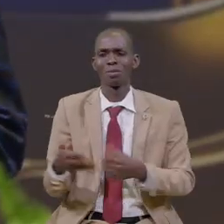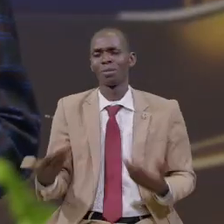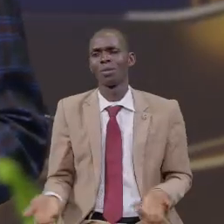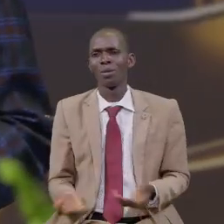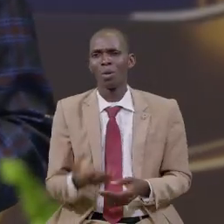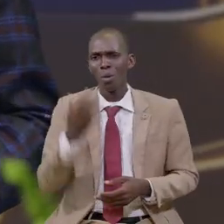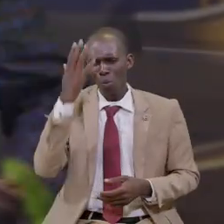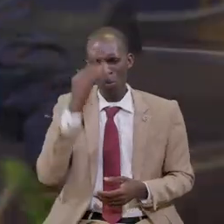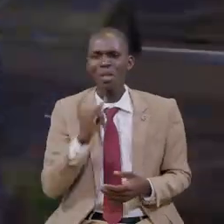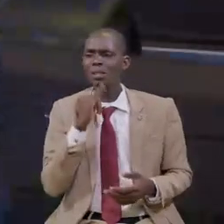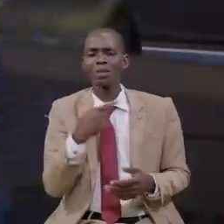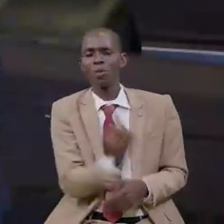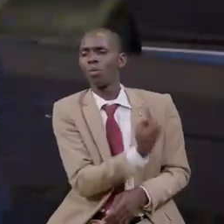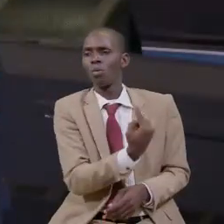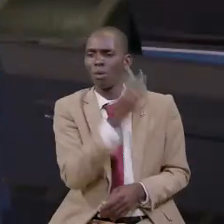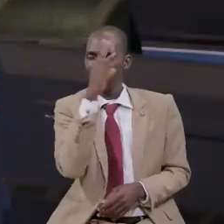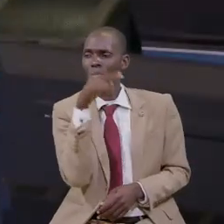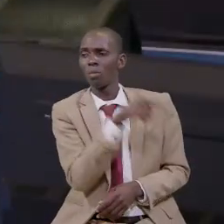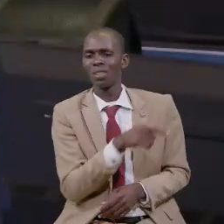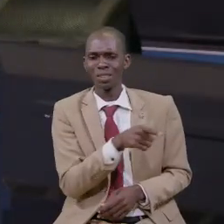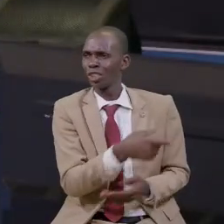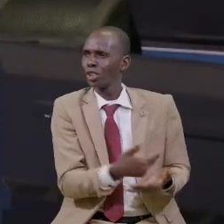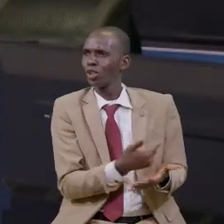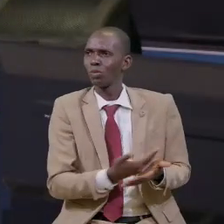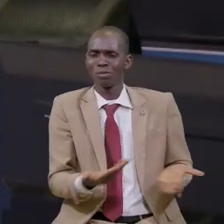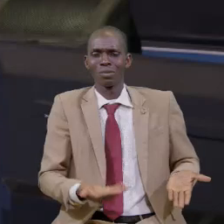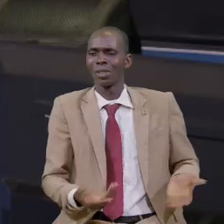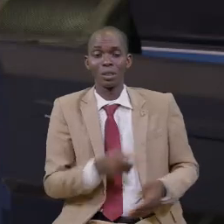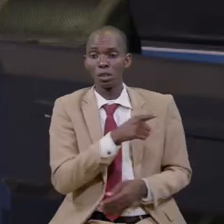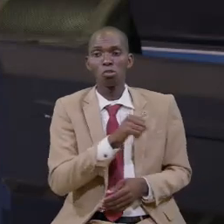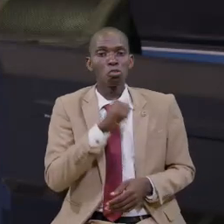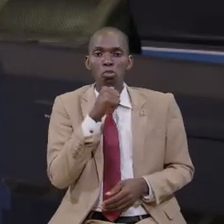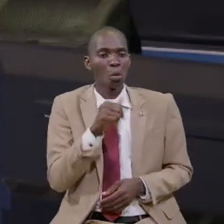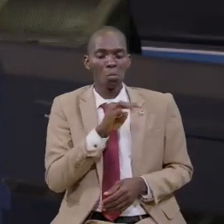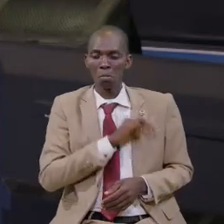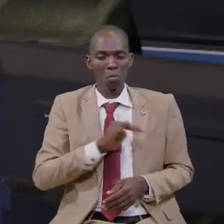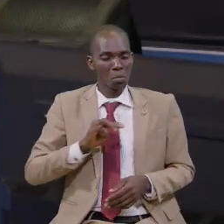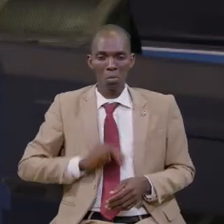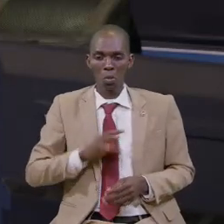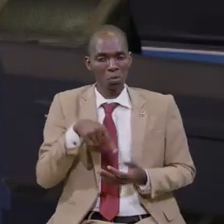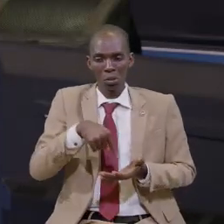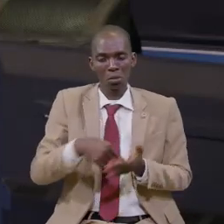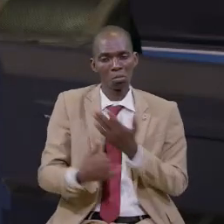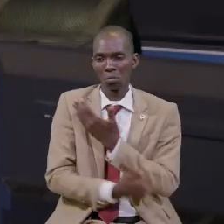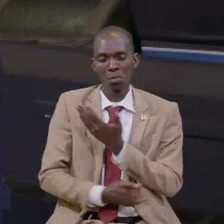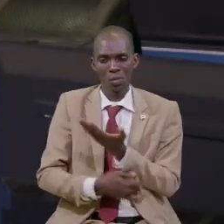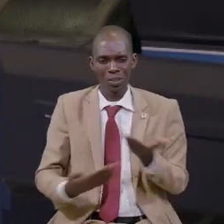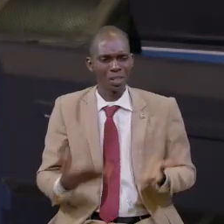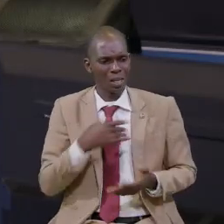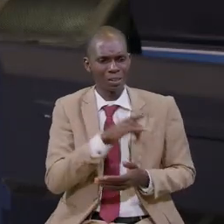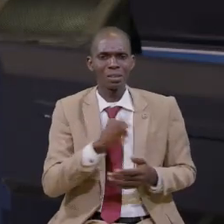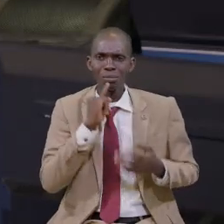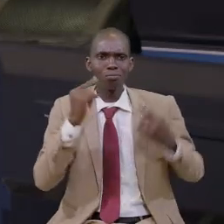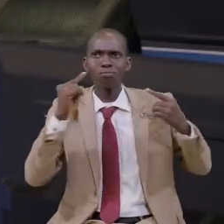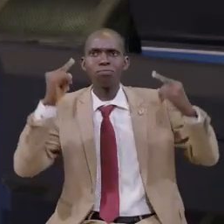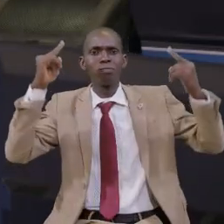come? He's not even a person born in this place, and he's making such changes. And